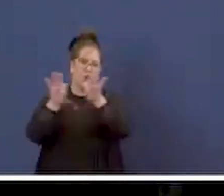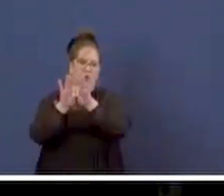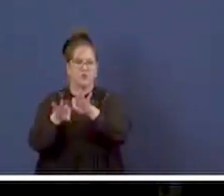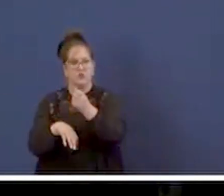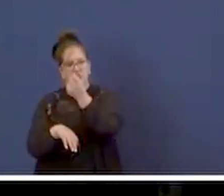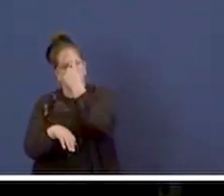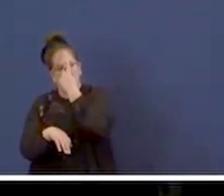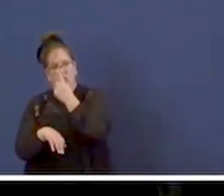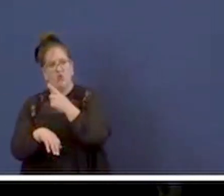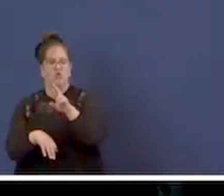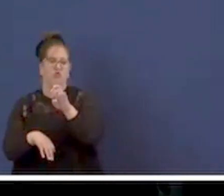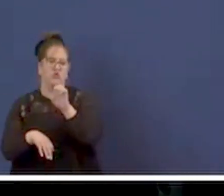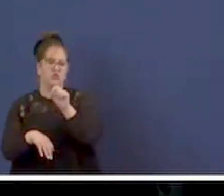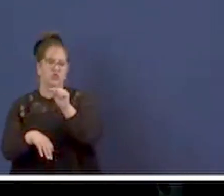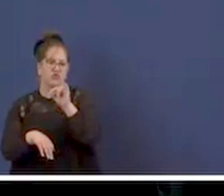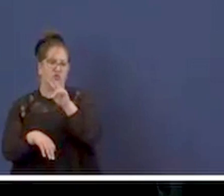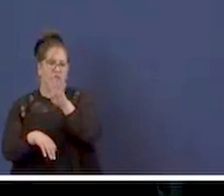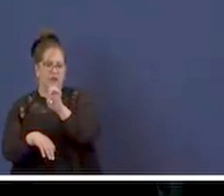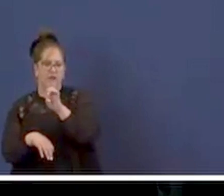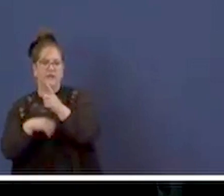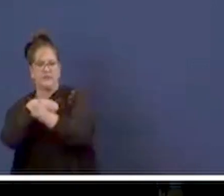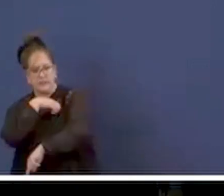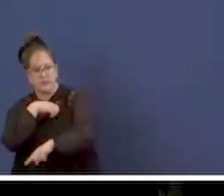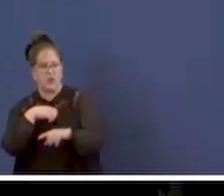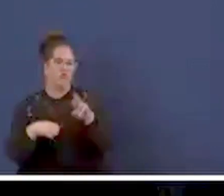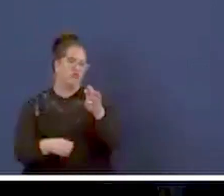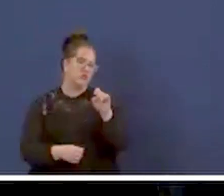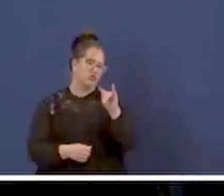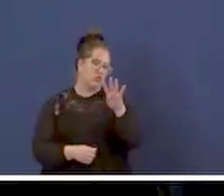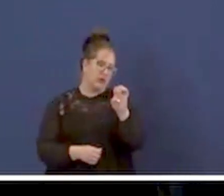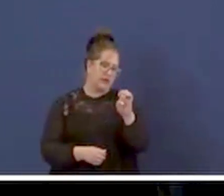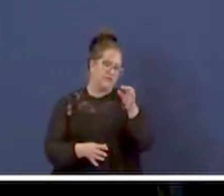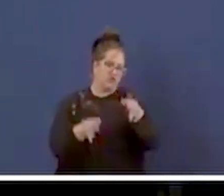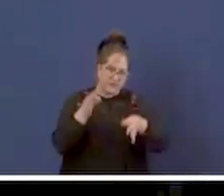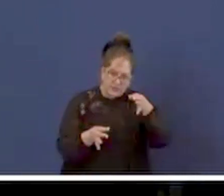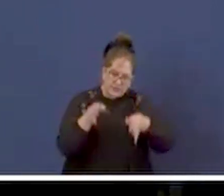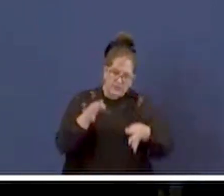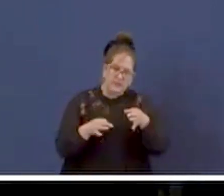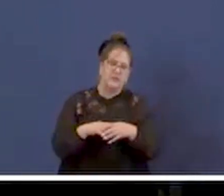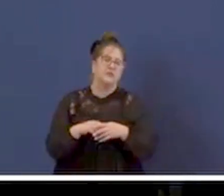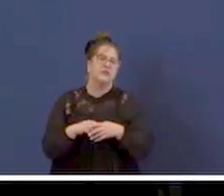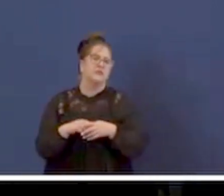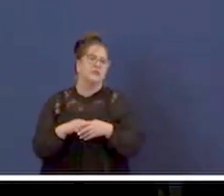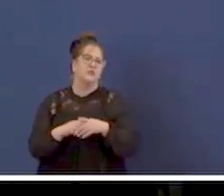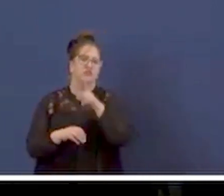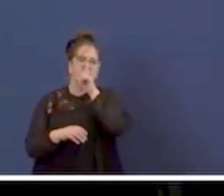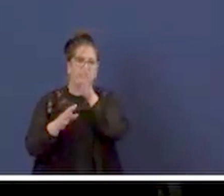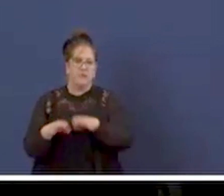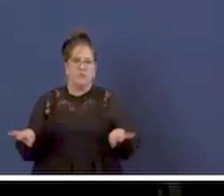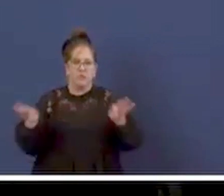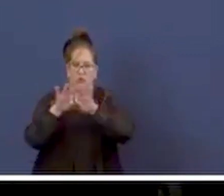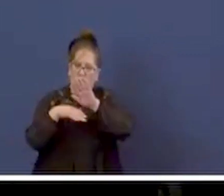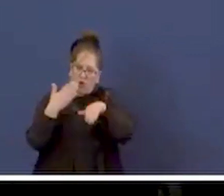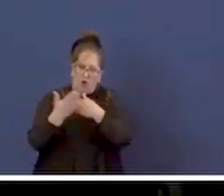restorative discipline and restorative justice. Really important to get all kinds of information that you